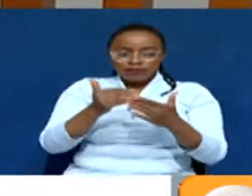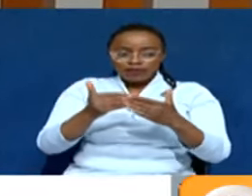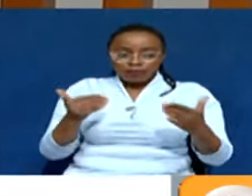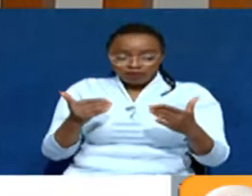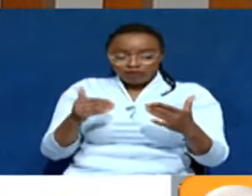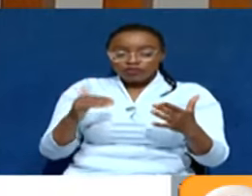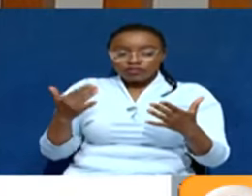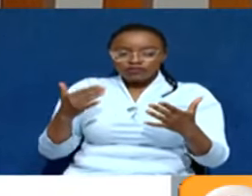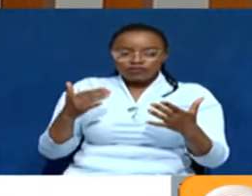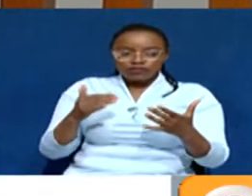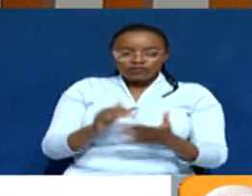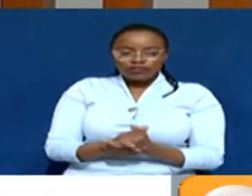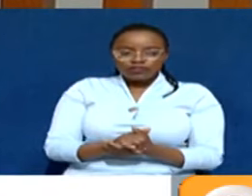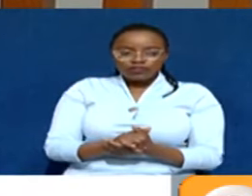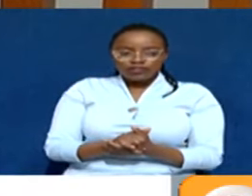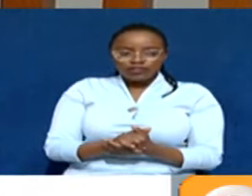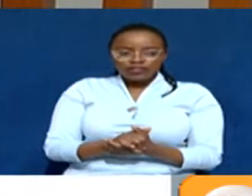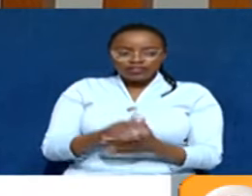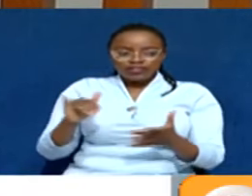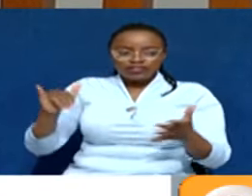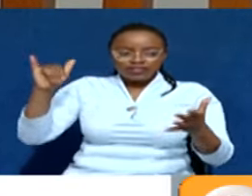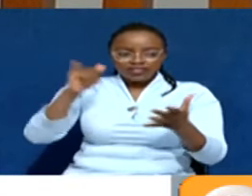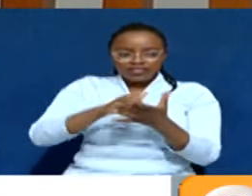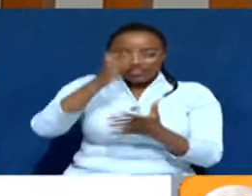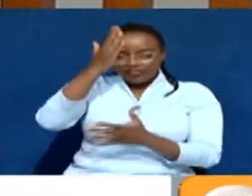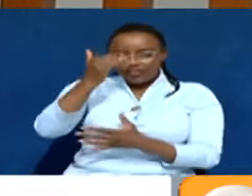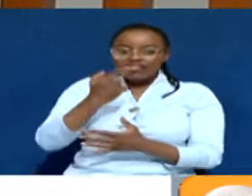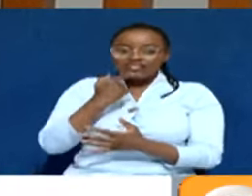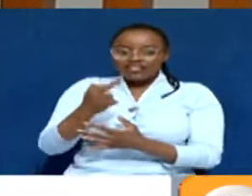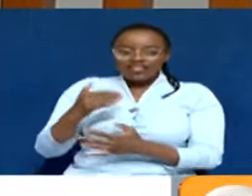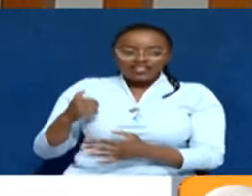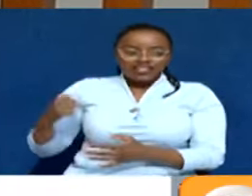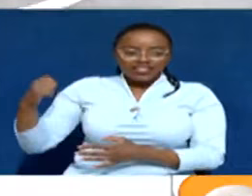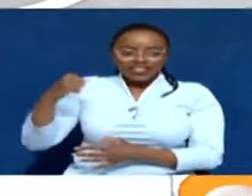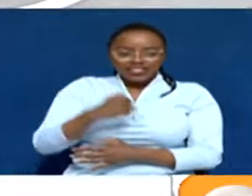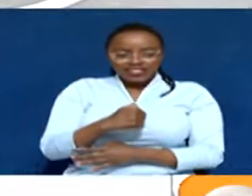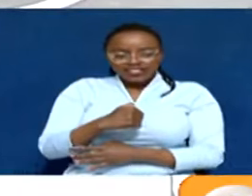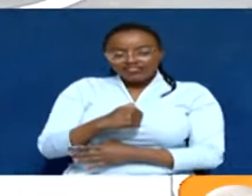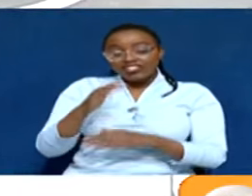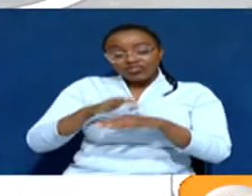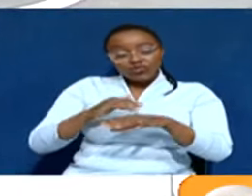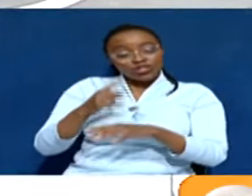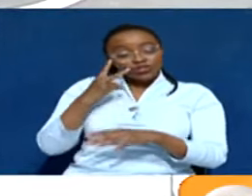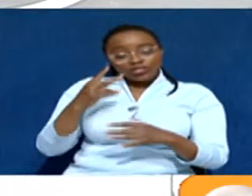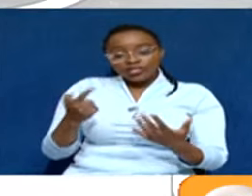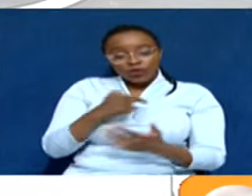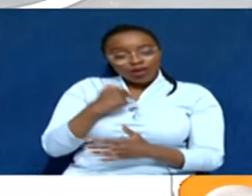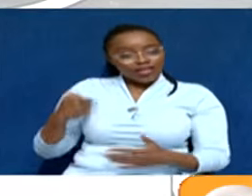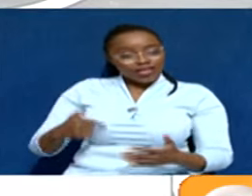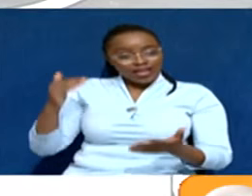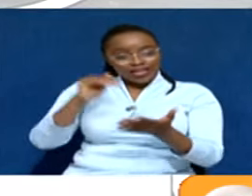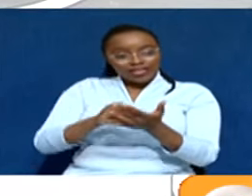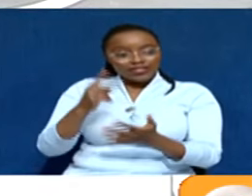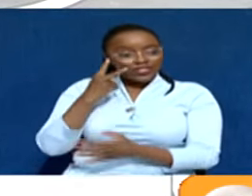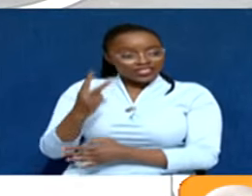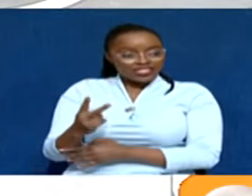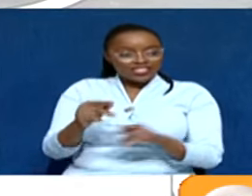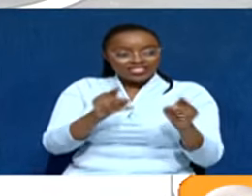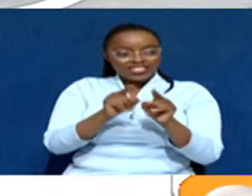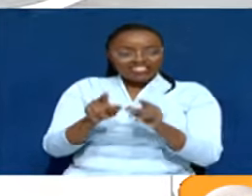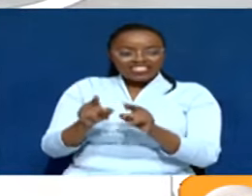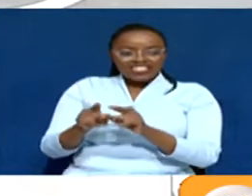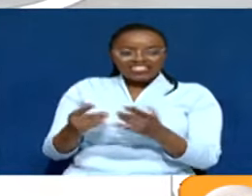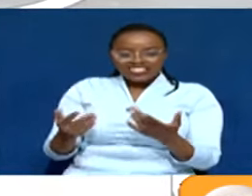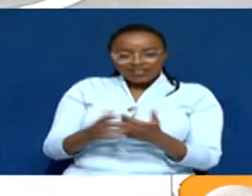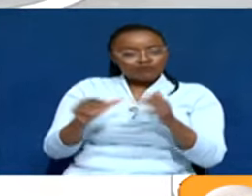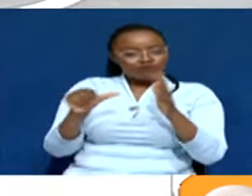you why I came back, Wahiga. Before I tell you why I came back, Jeff. Wahiga again. Lana. Nimeona. Mecheki. Aki, nimeona.